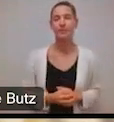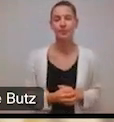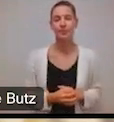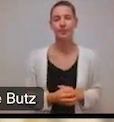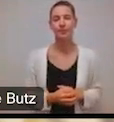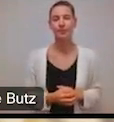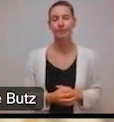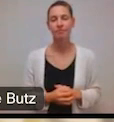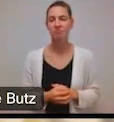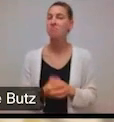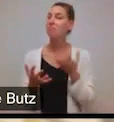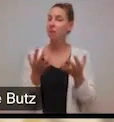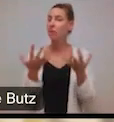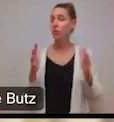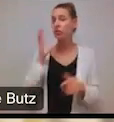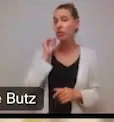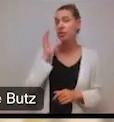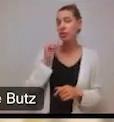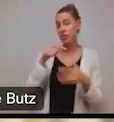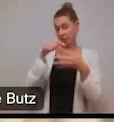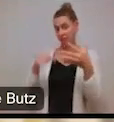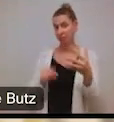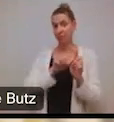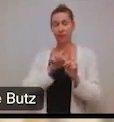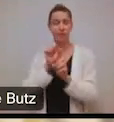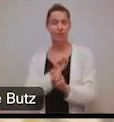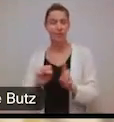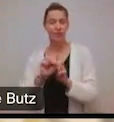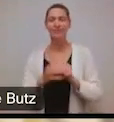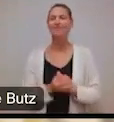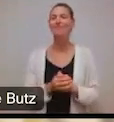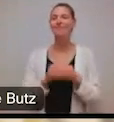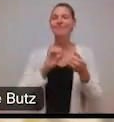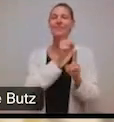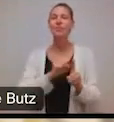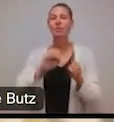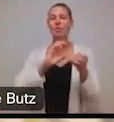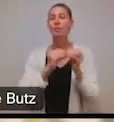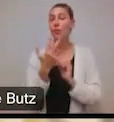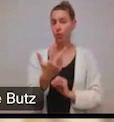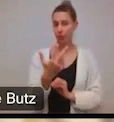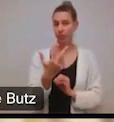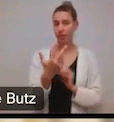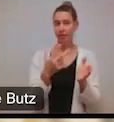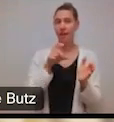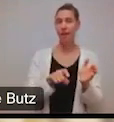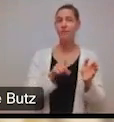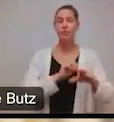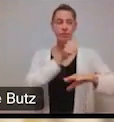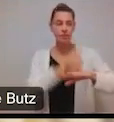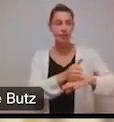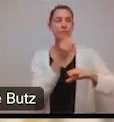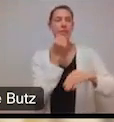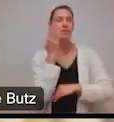these things may have actually happened to you. The third scenario is you need to set up a lunch date with a